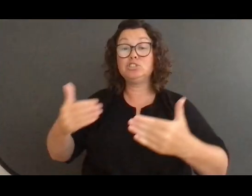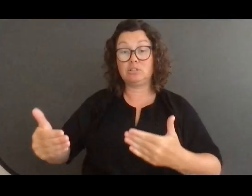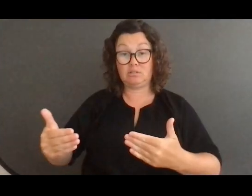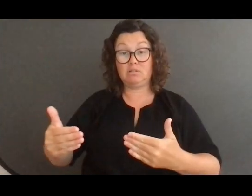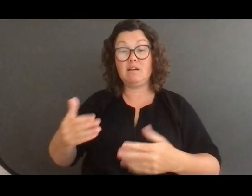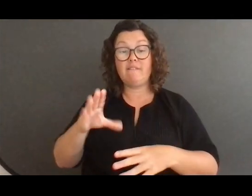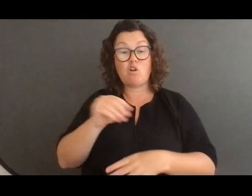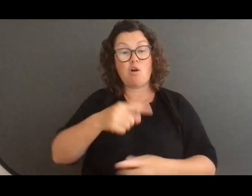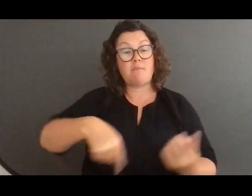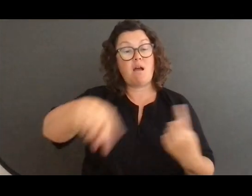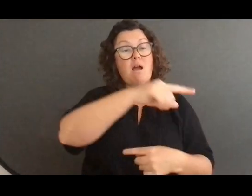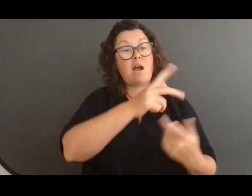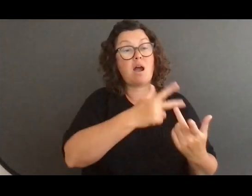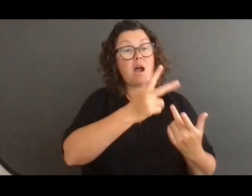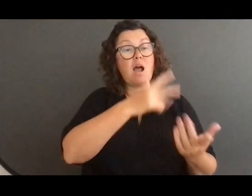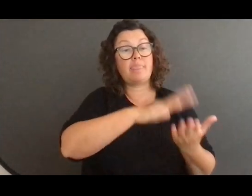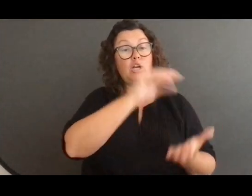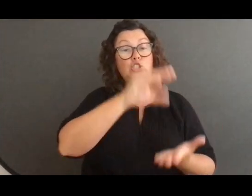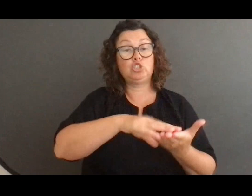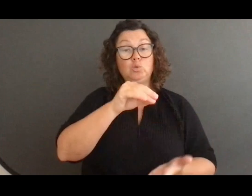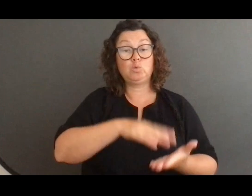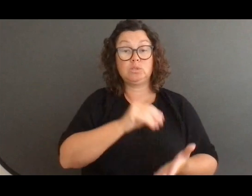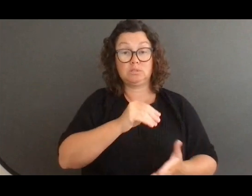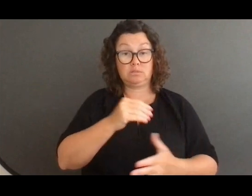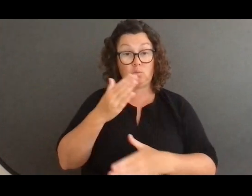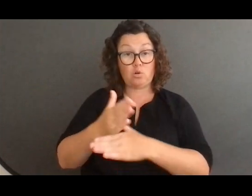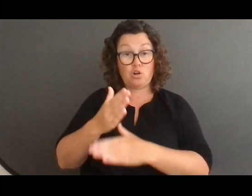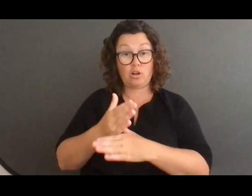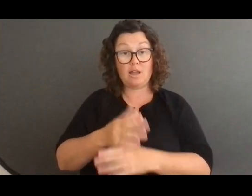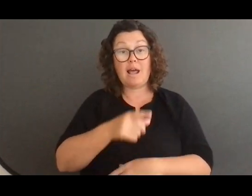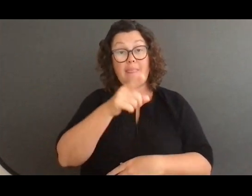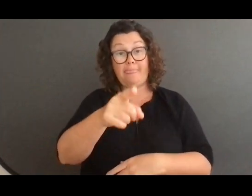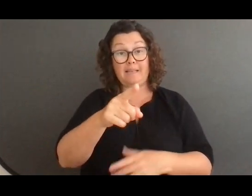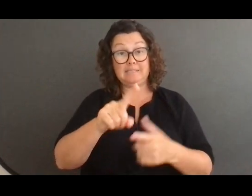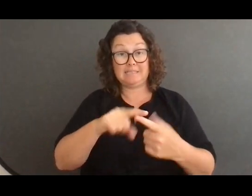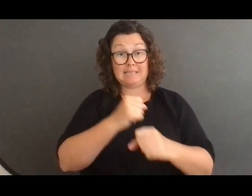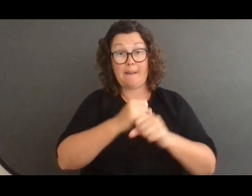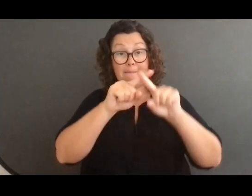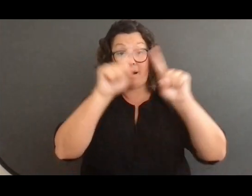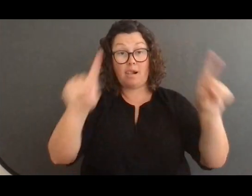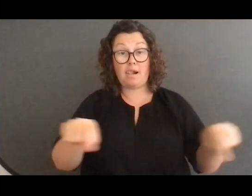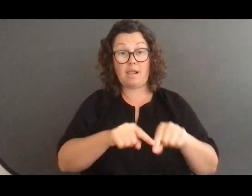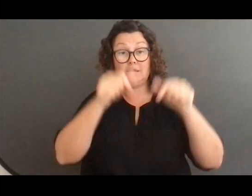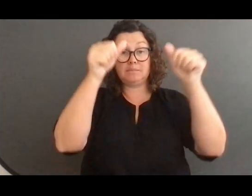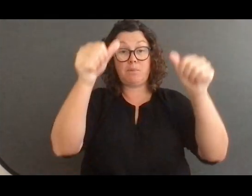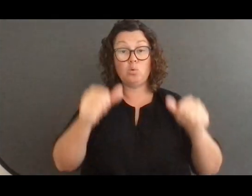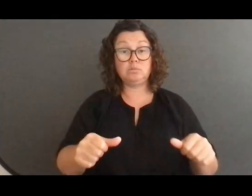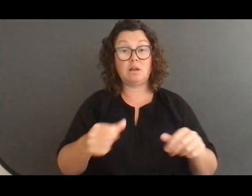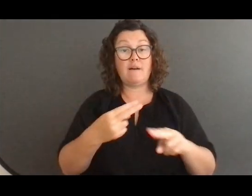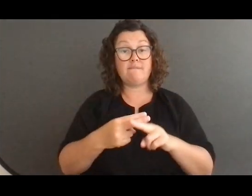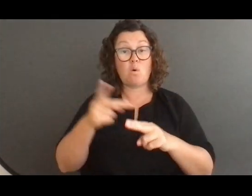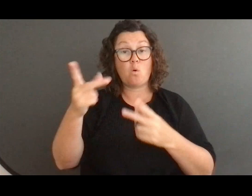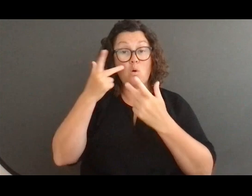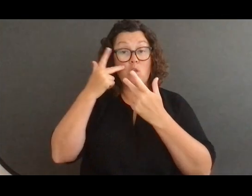the Ngāwawata is her poster for that show. So when it came time for the student to kind of